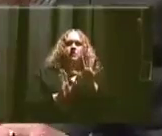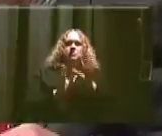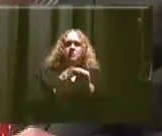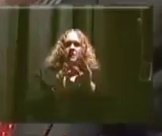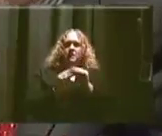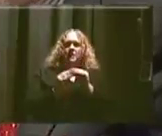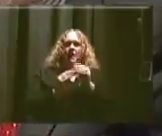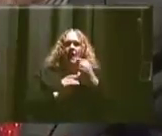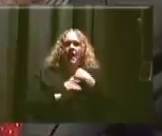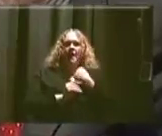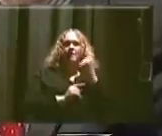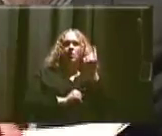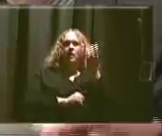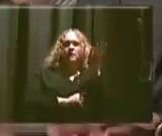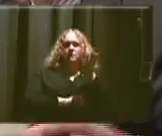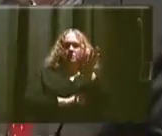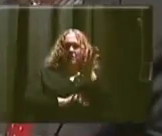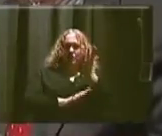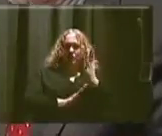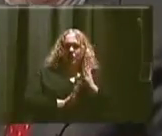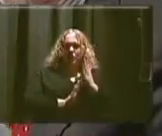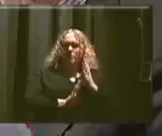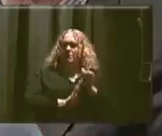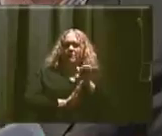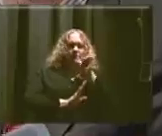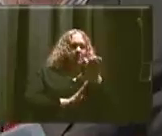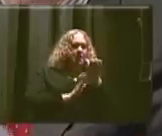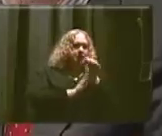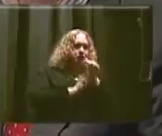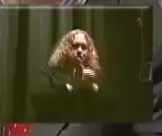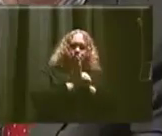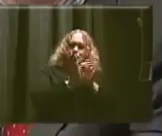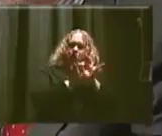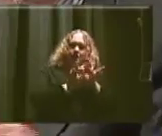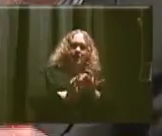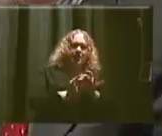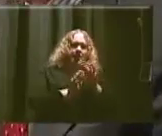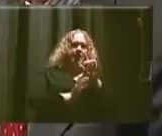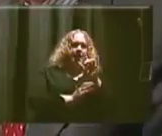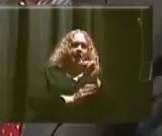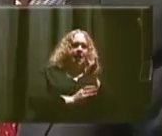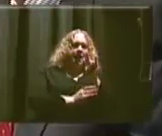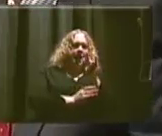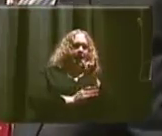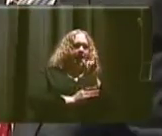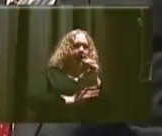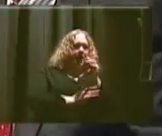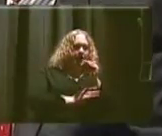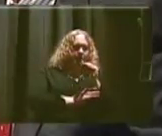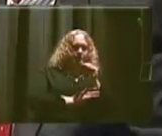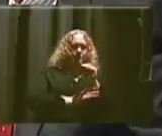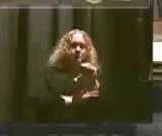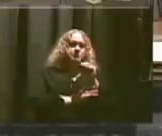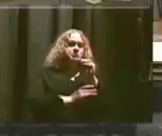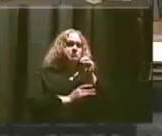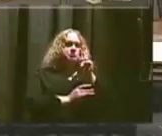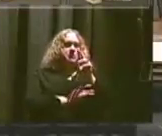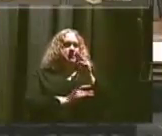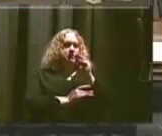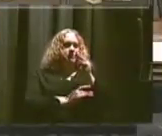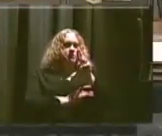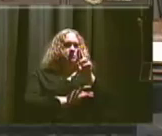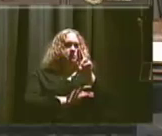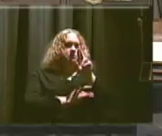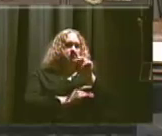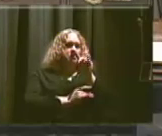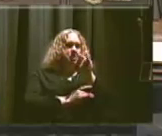have one speaker on a non-agenda item, Mr. Mertis Strong. Mr. Strong, are you here?